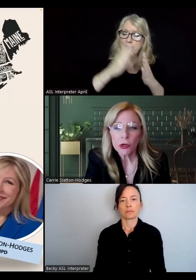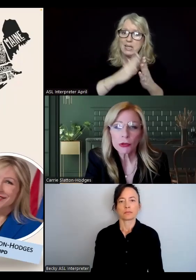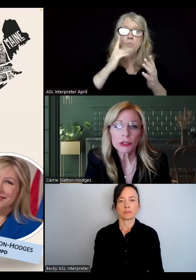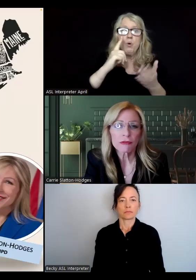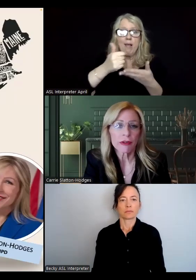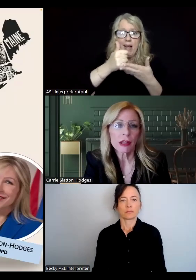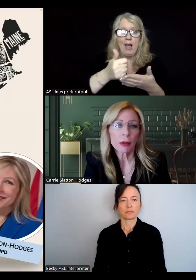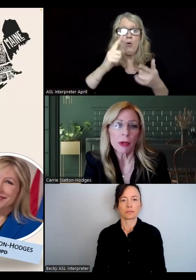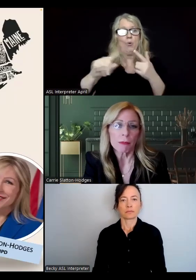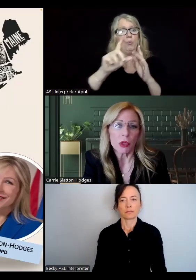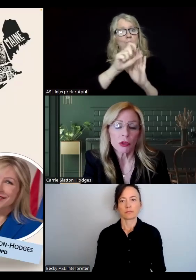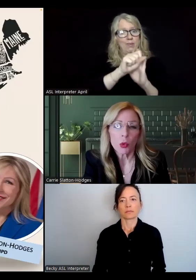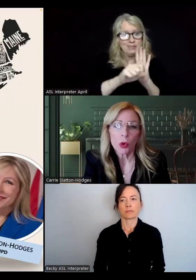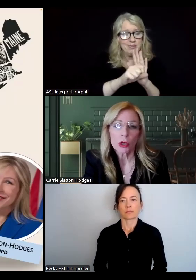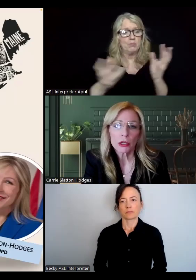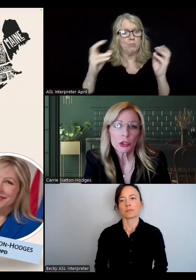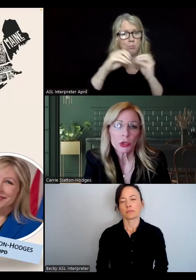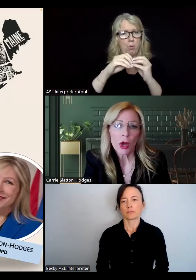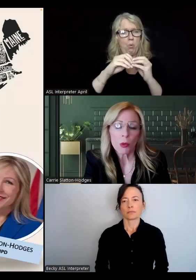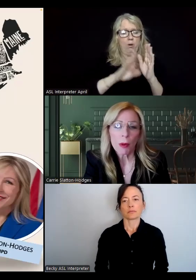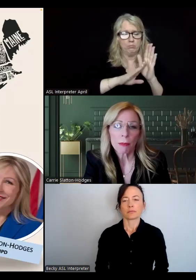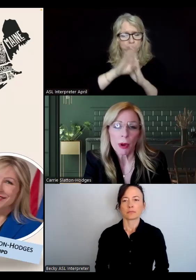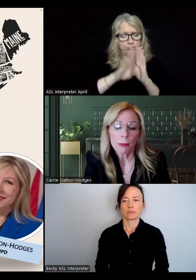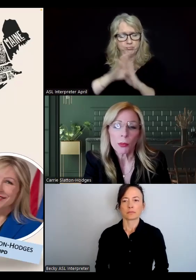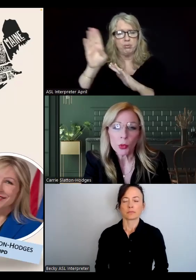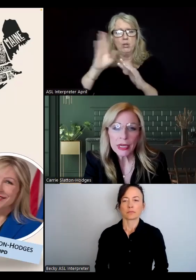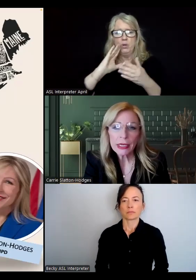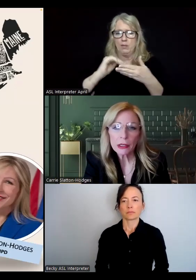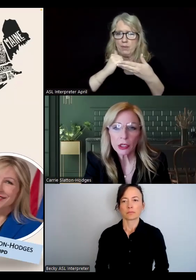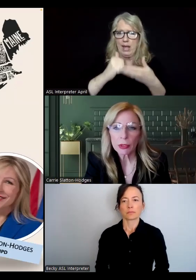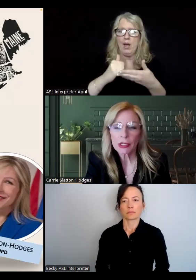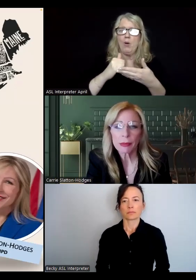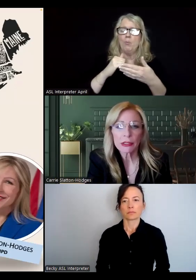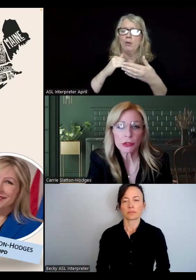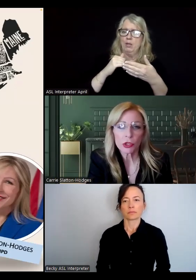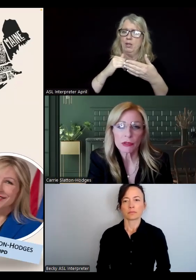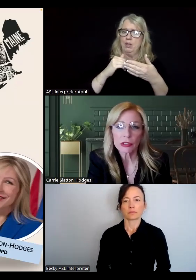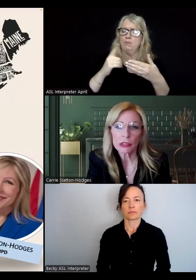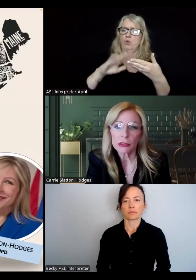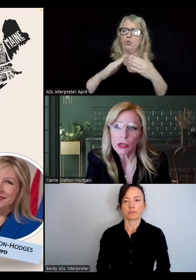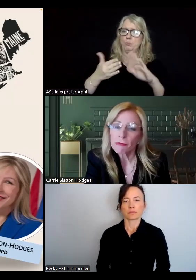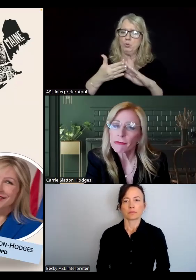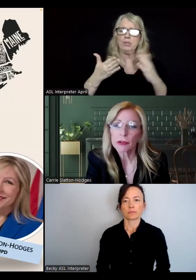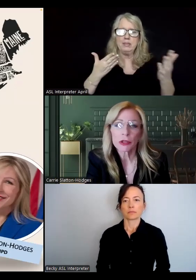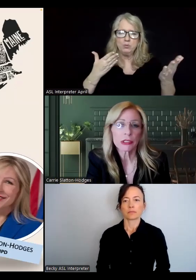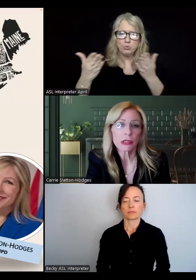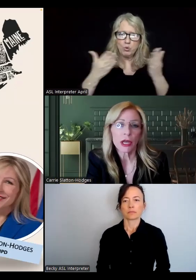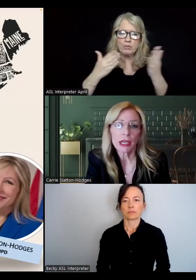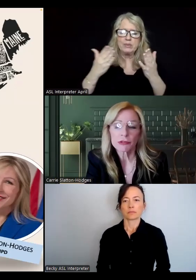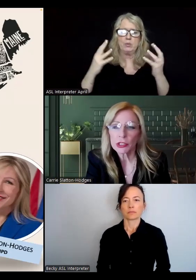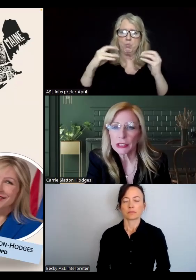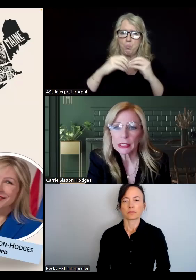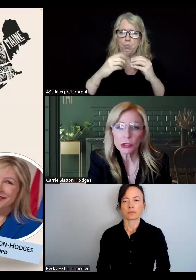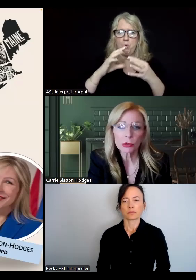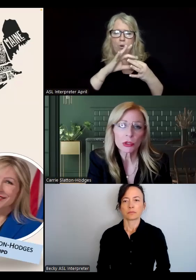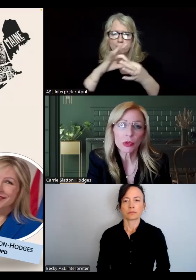states further develop the work to help bring community-based services further into